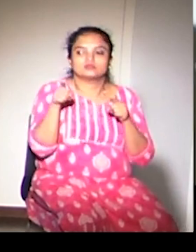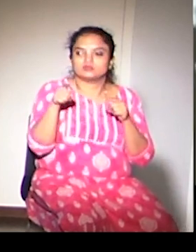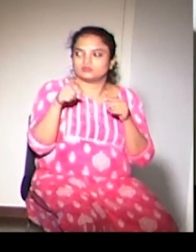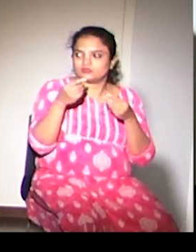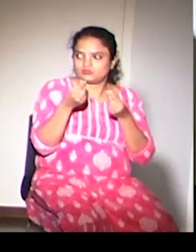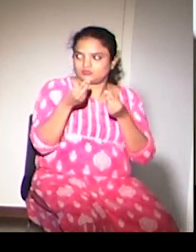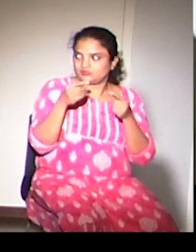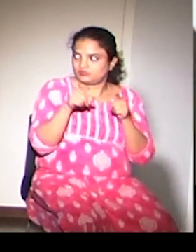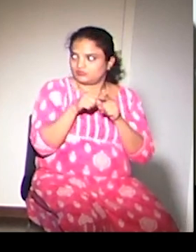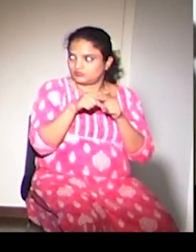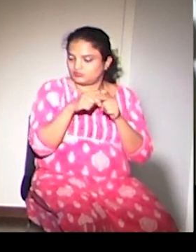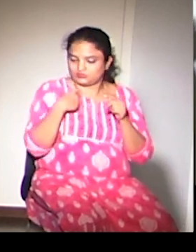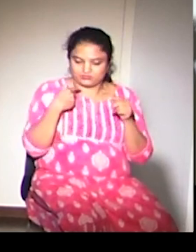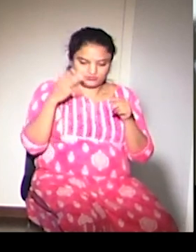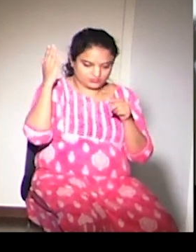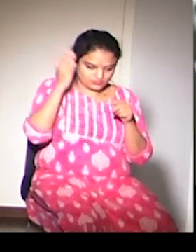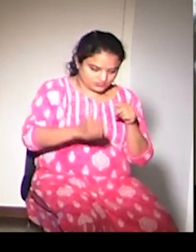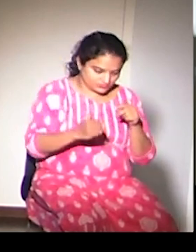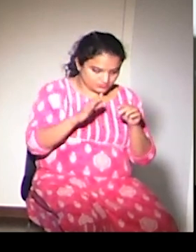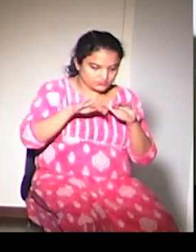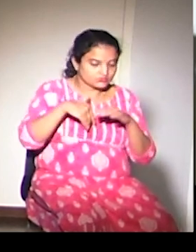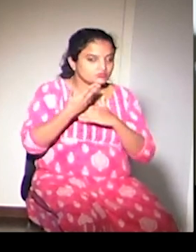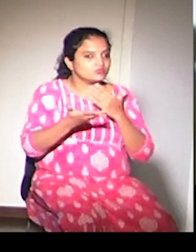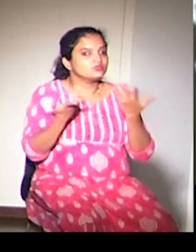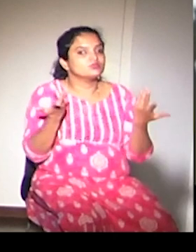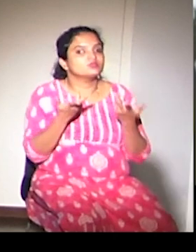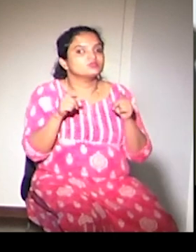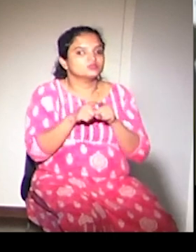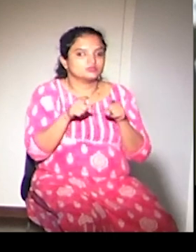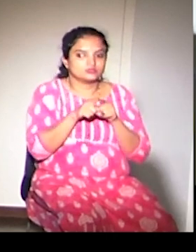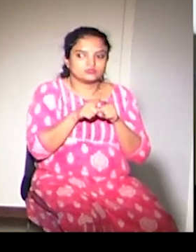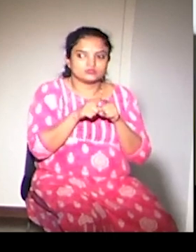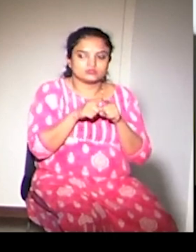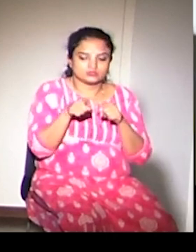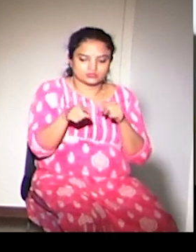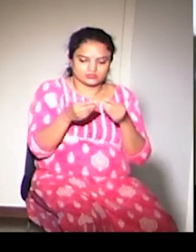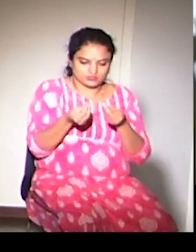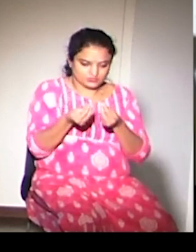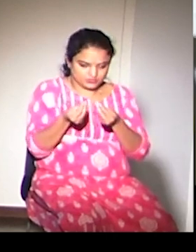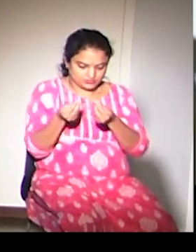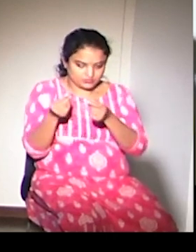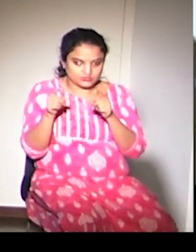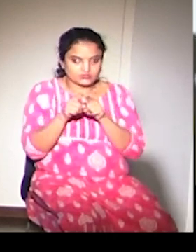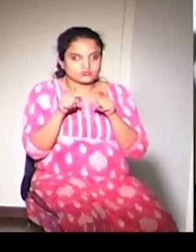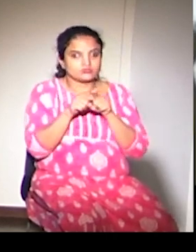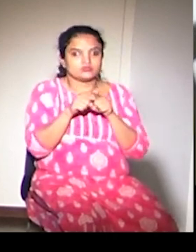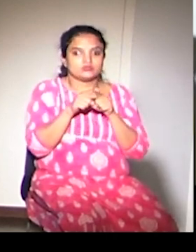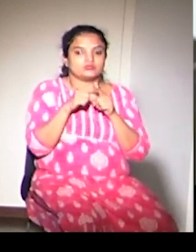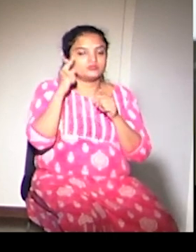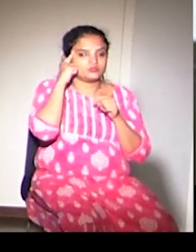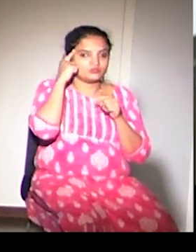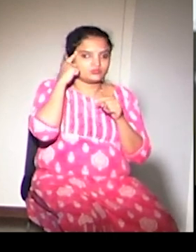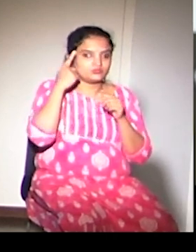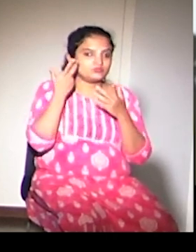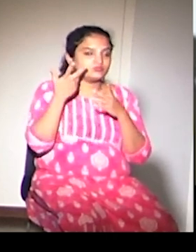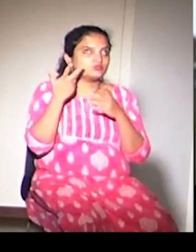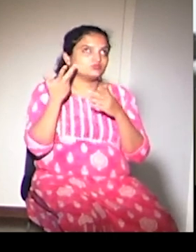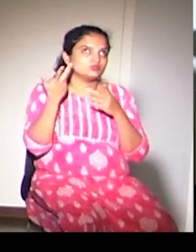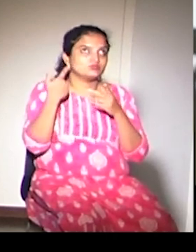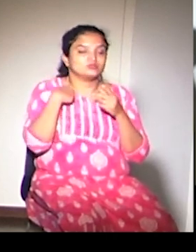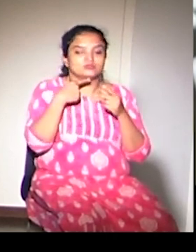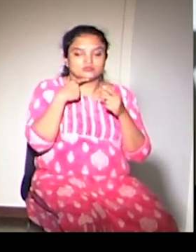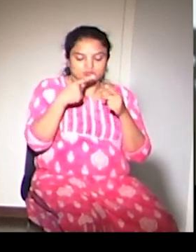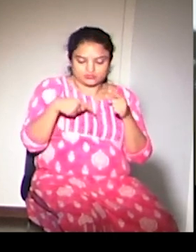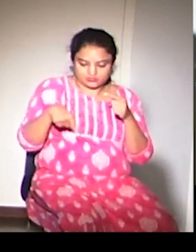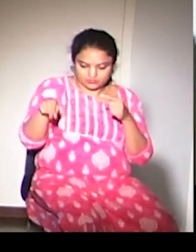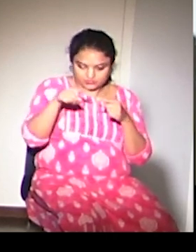which are then cut. But so the actual pieces that are going to be cut could be mass produced. Well, I say mass